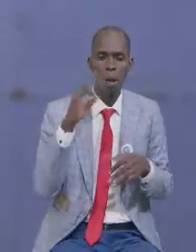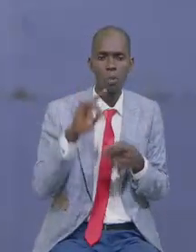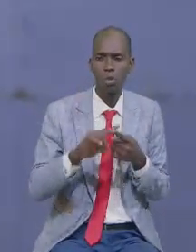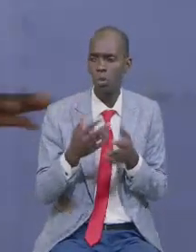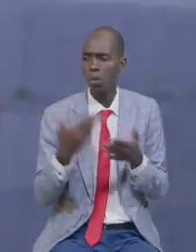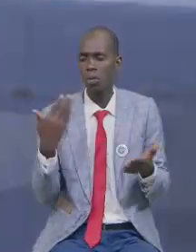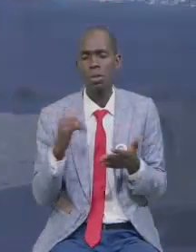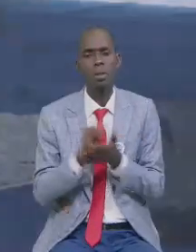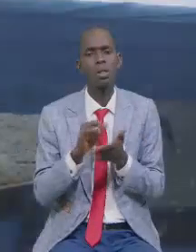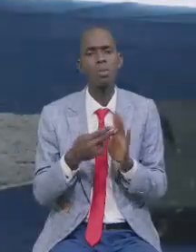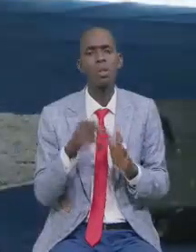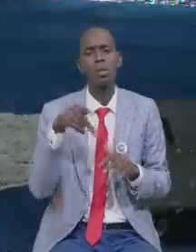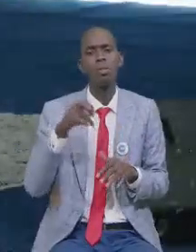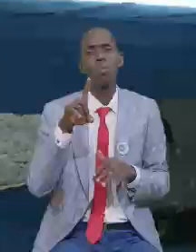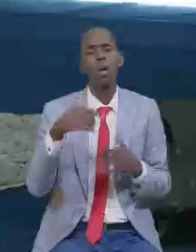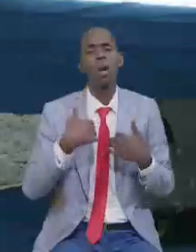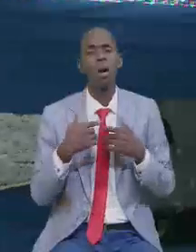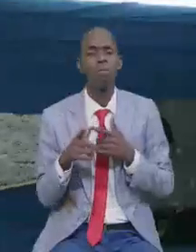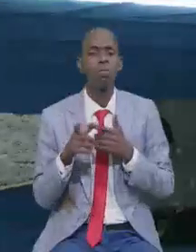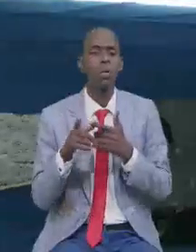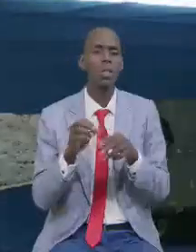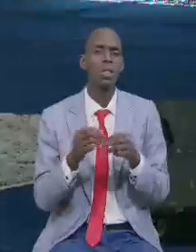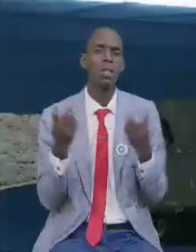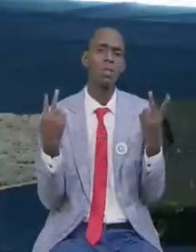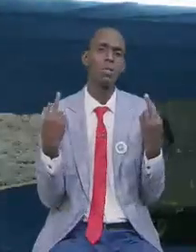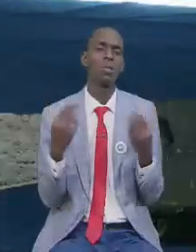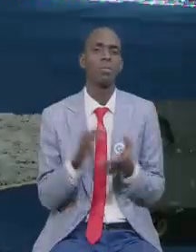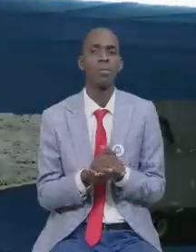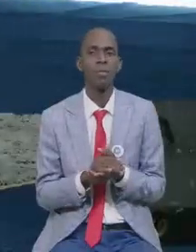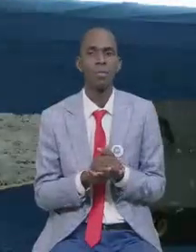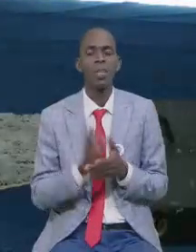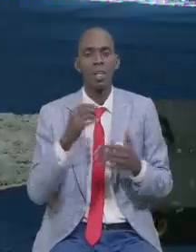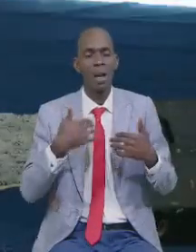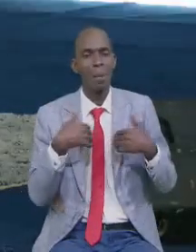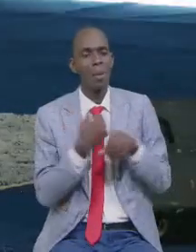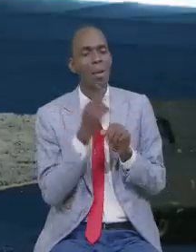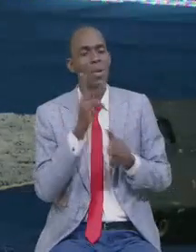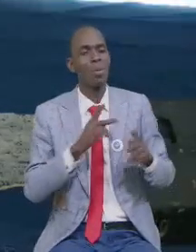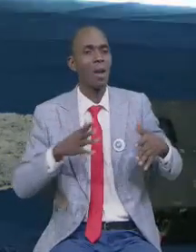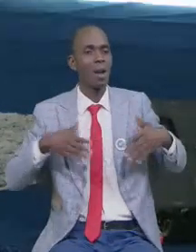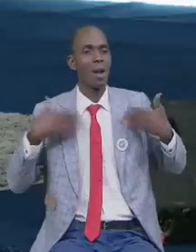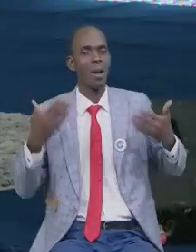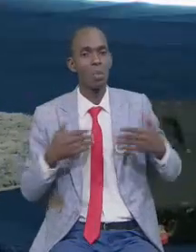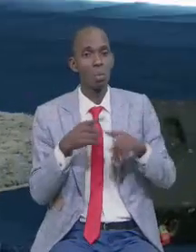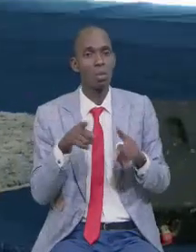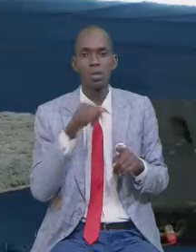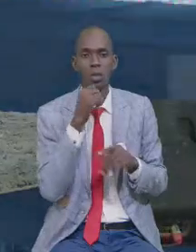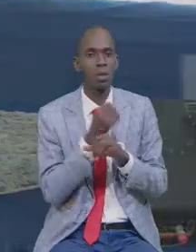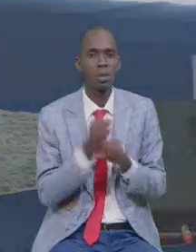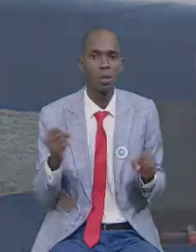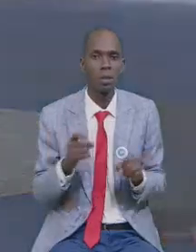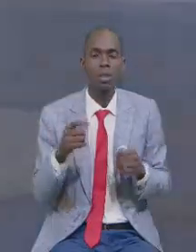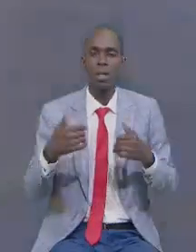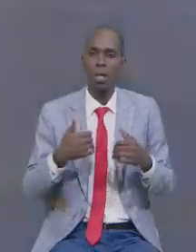run in vain. He had entertained the people who are not saved. He had prayed for